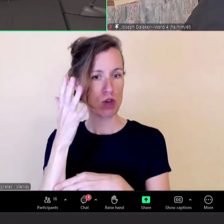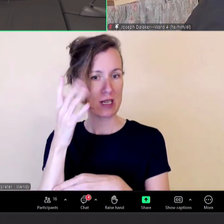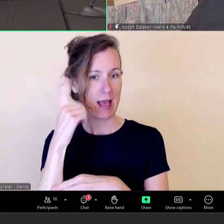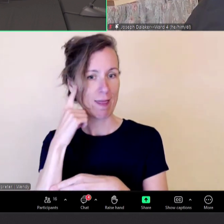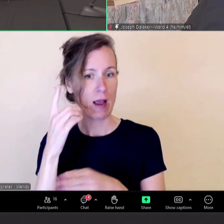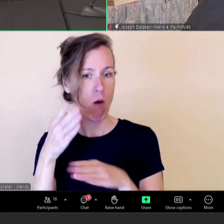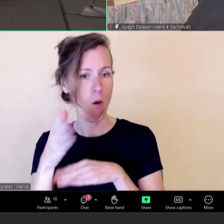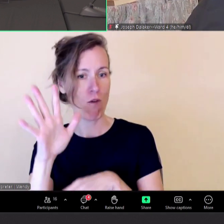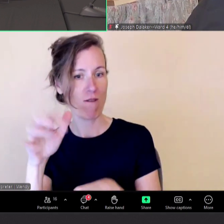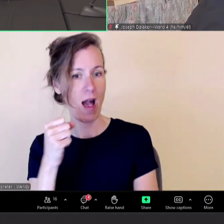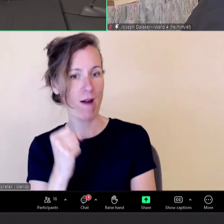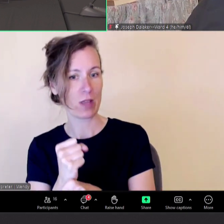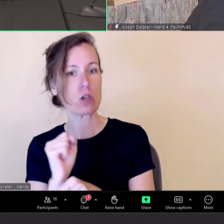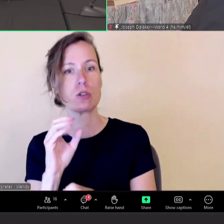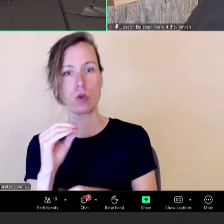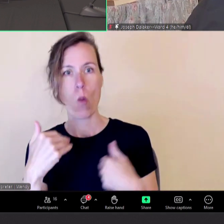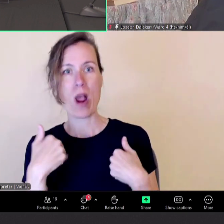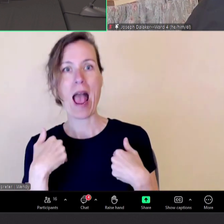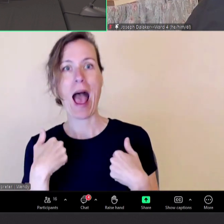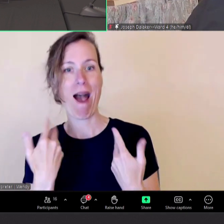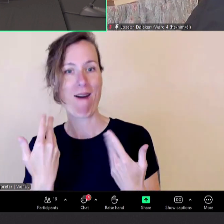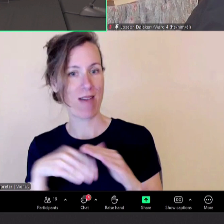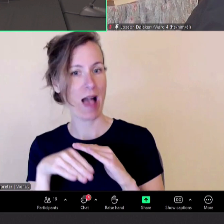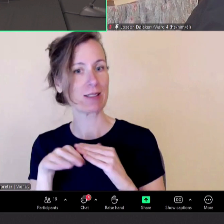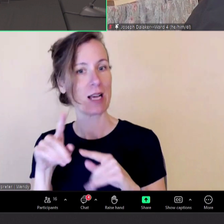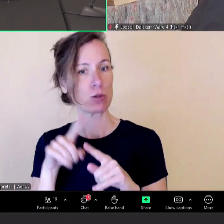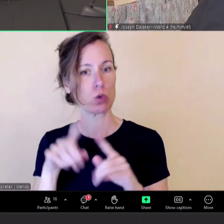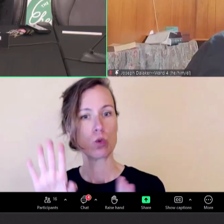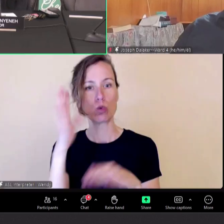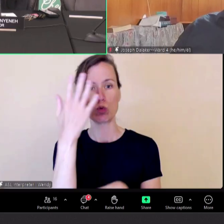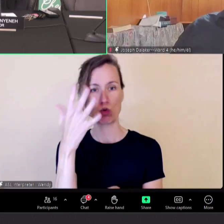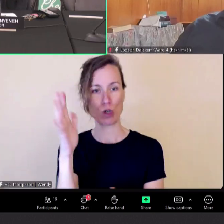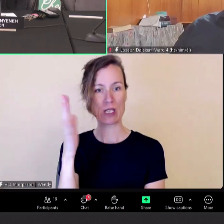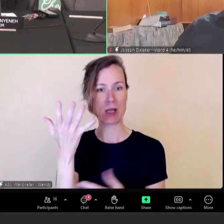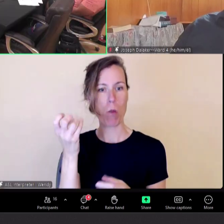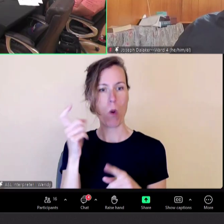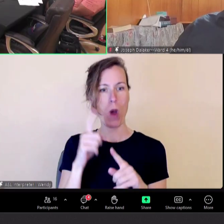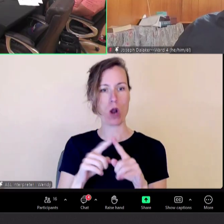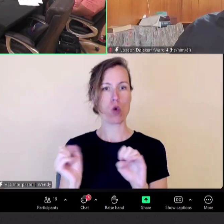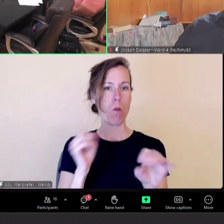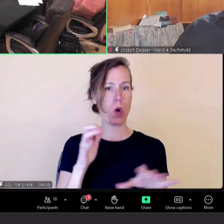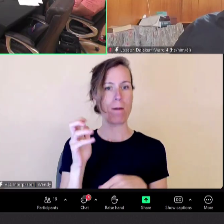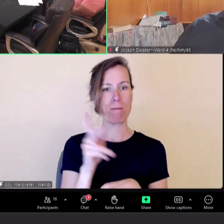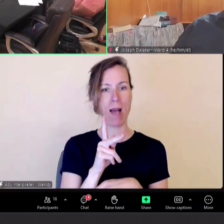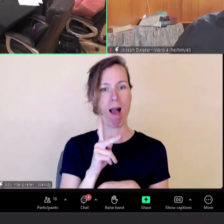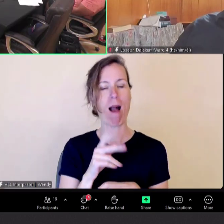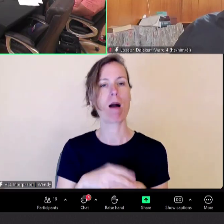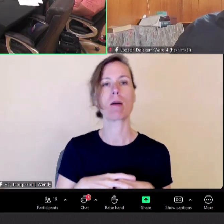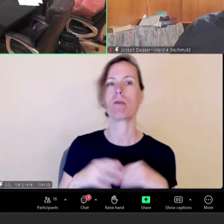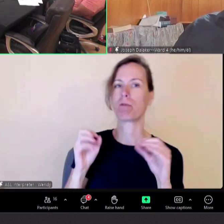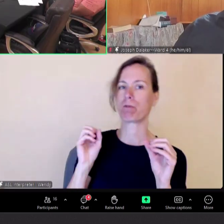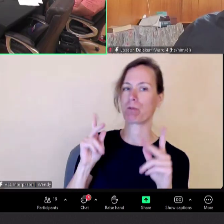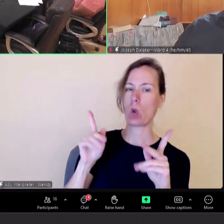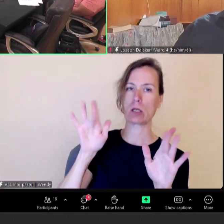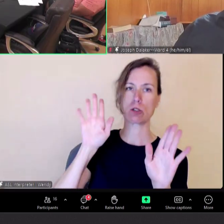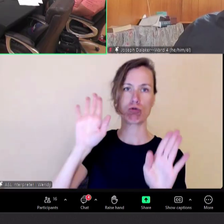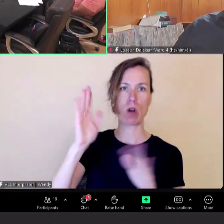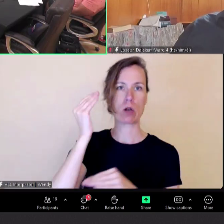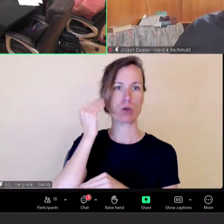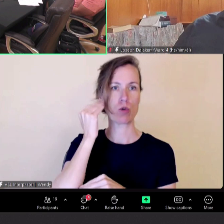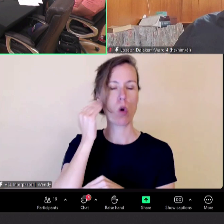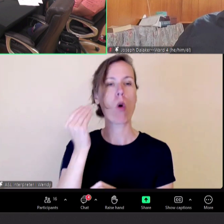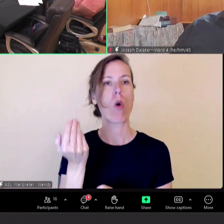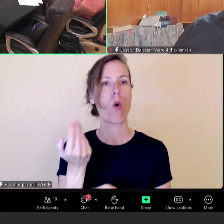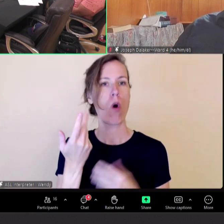But we just want to put them back. Okay. Well, that's great to know. I have already shared the request. We have